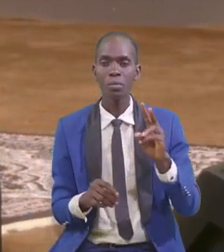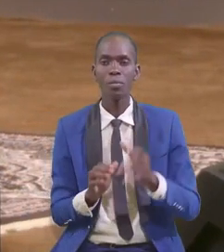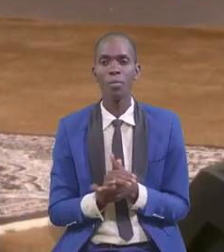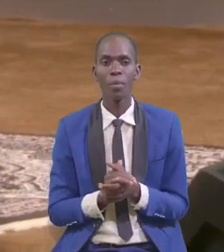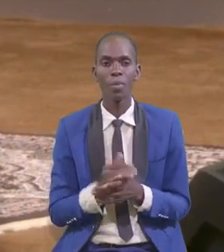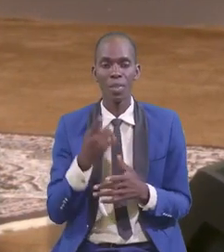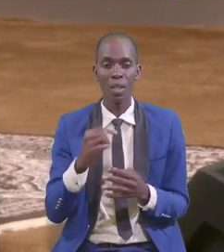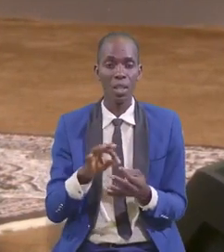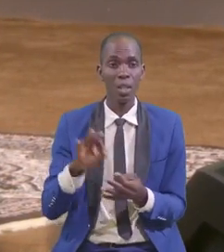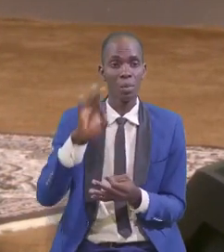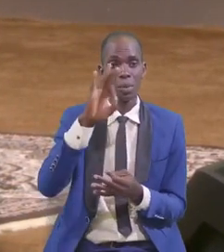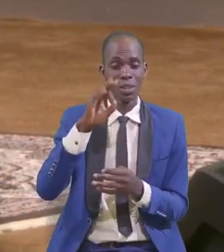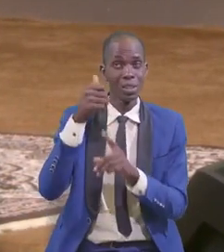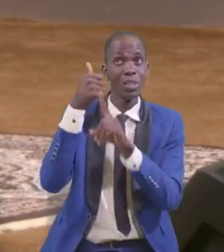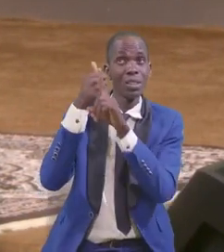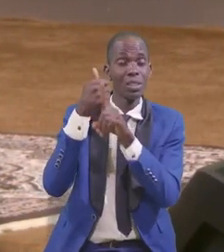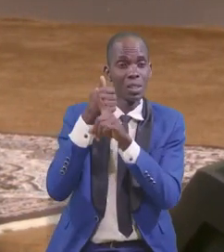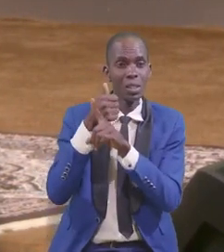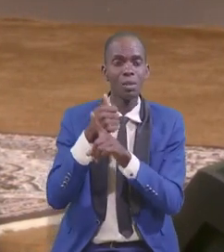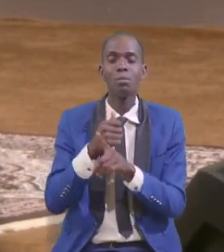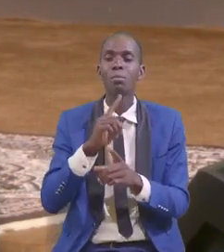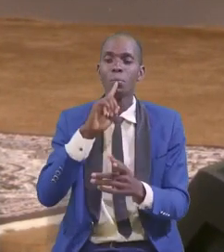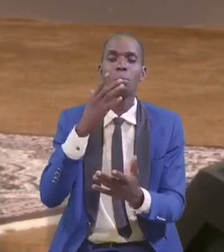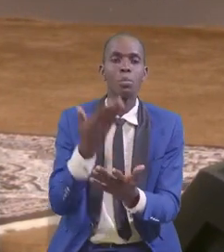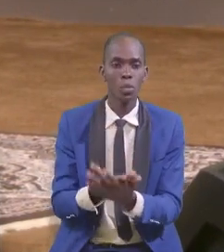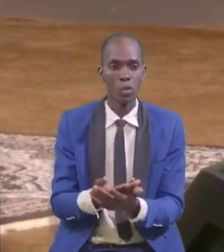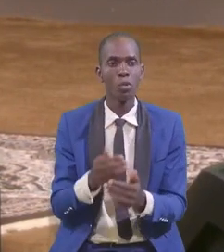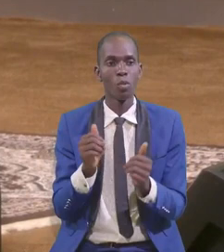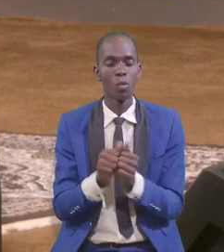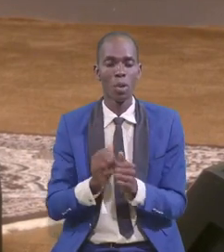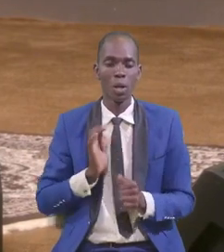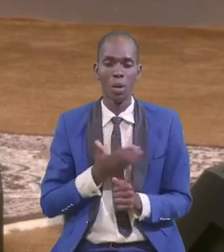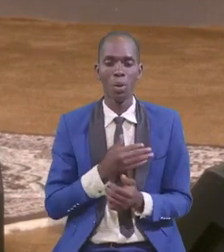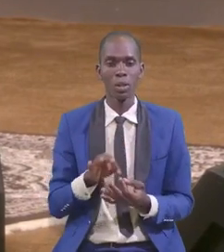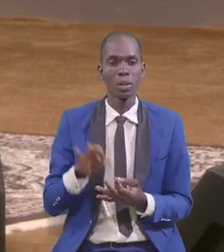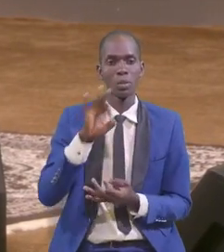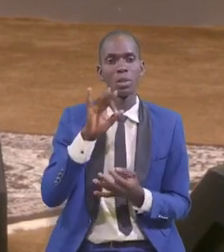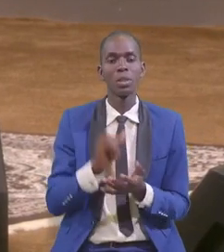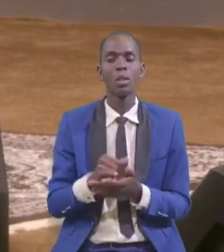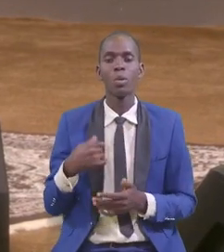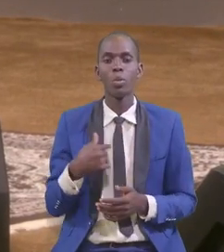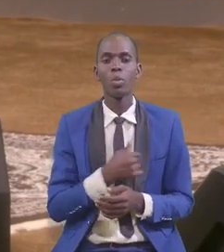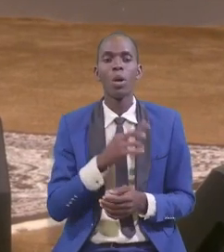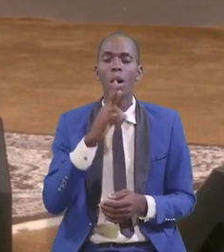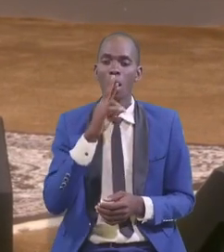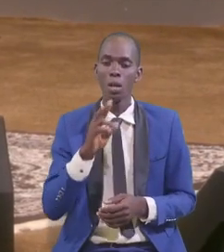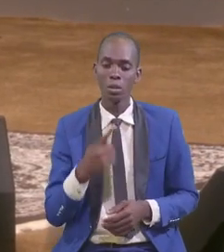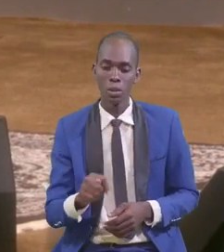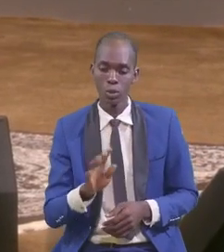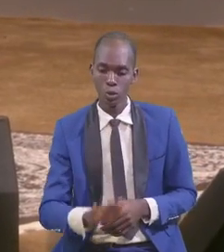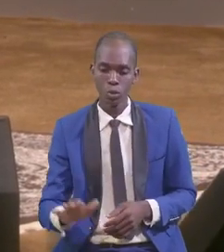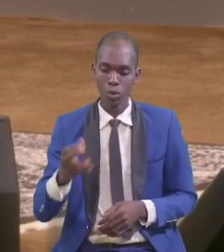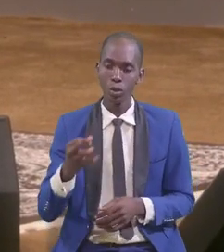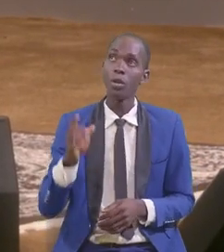the Spirit himself beareth witness with our spirit that we are children of